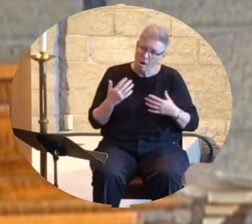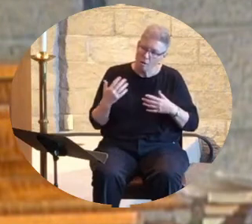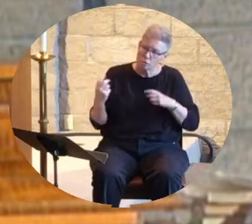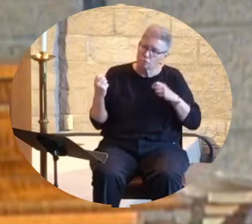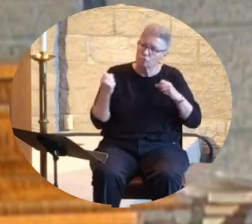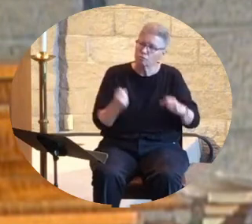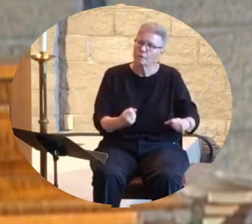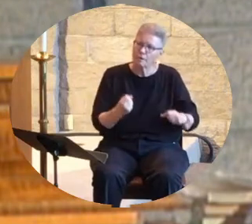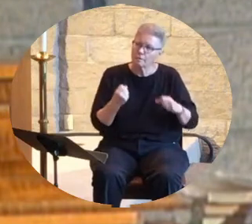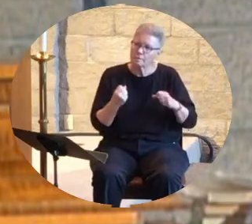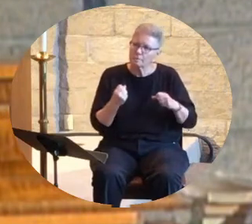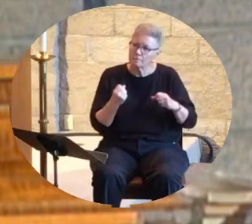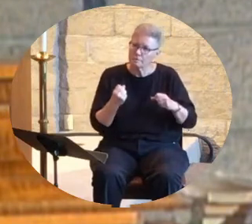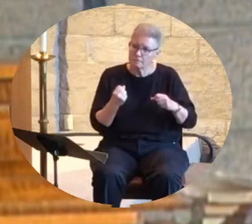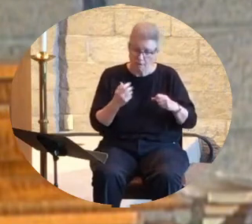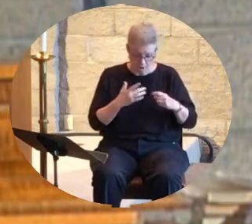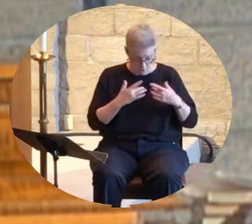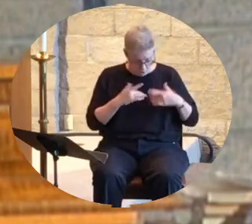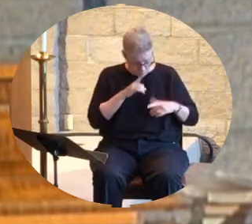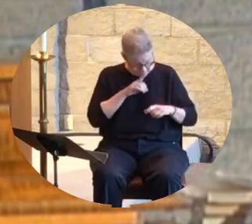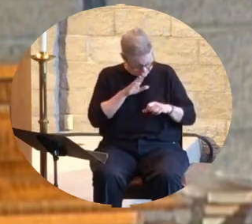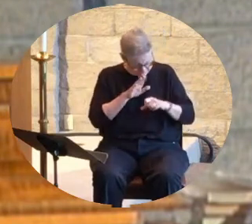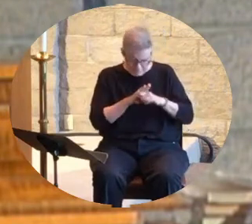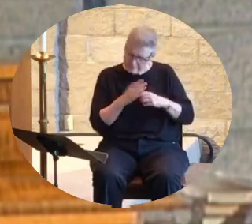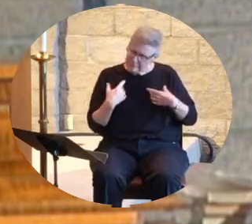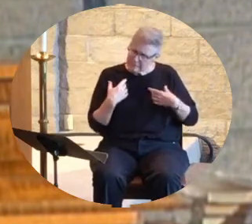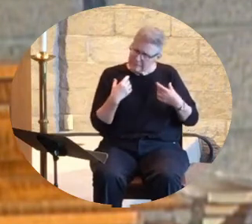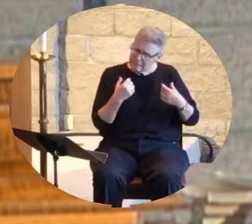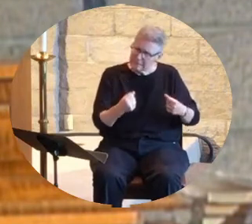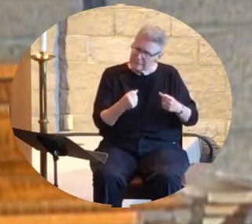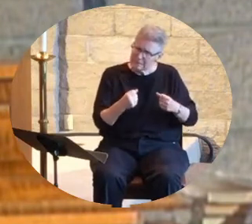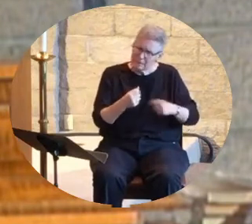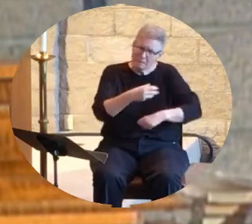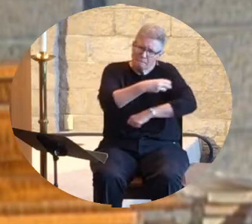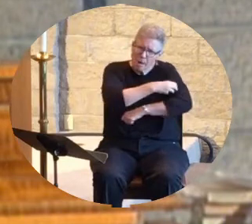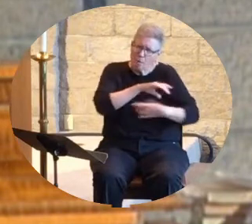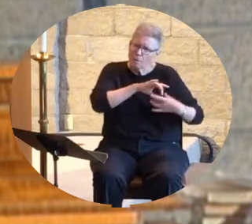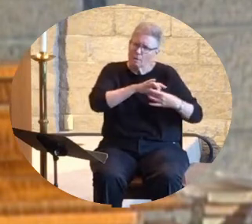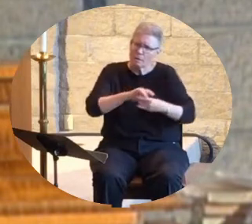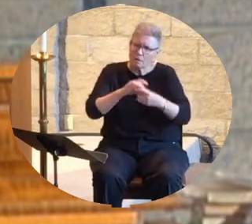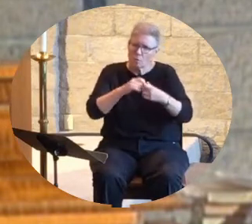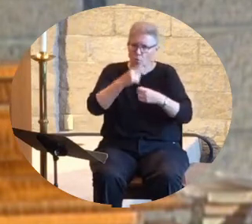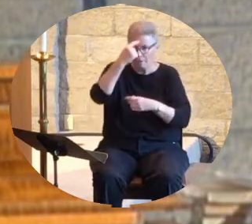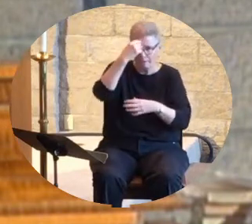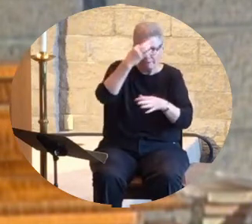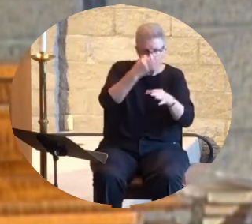healing power of faith, self-care, community,